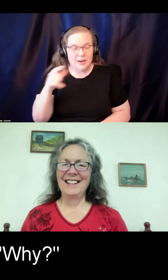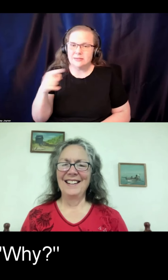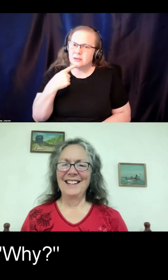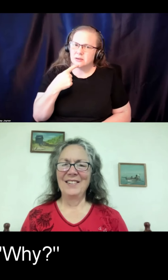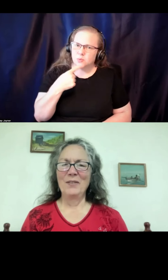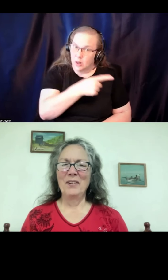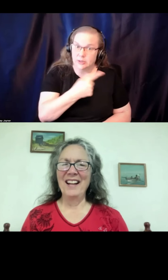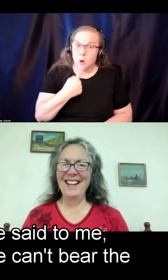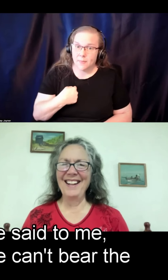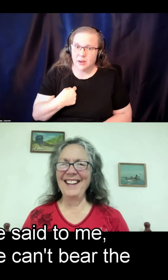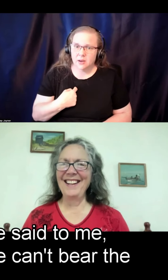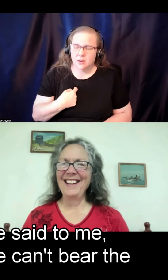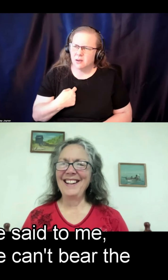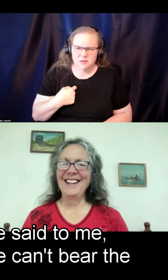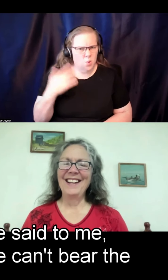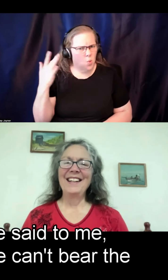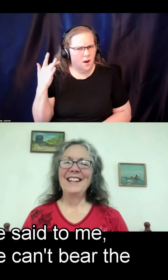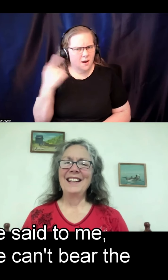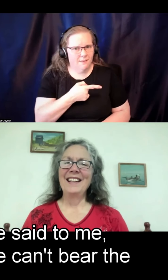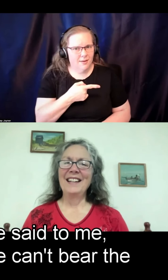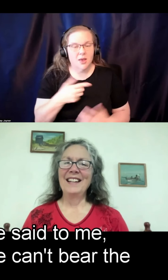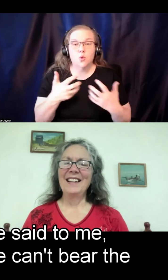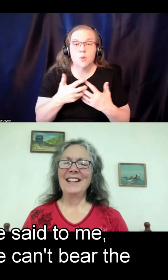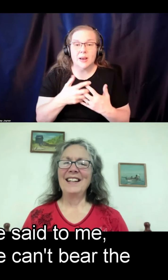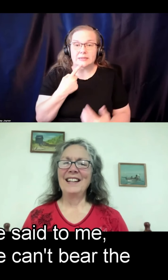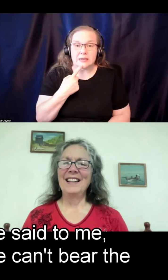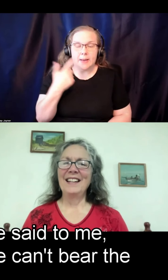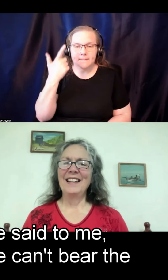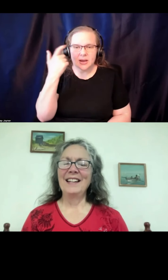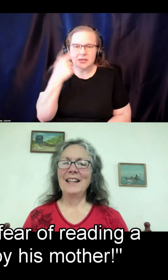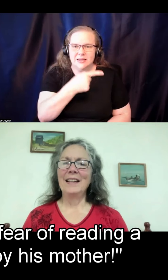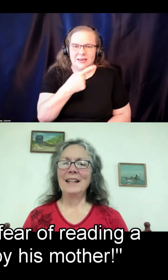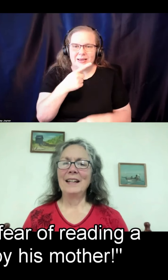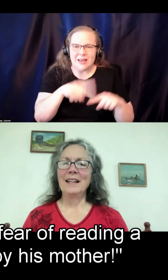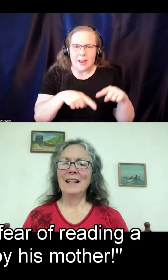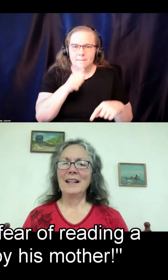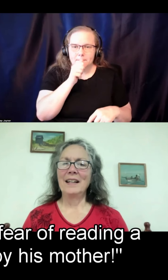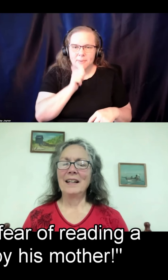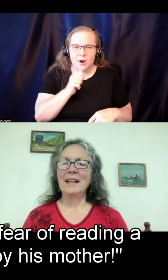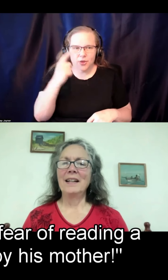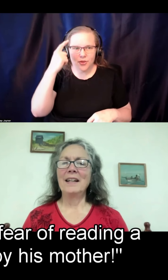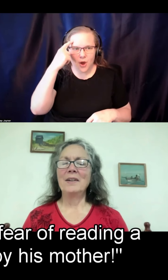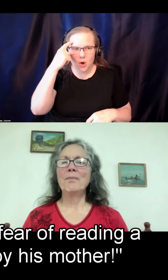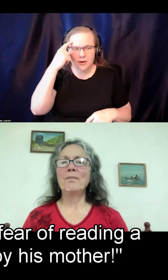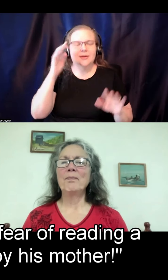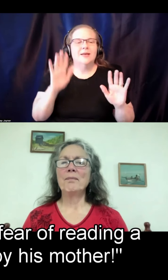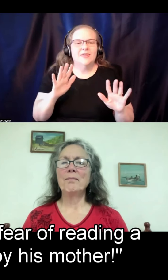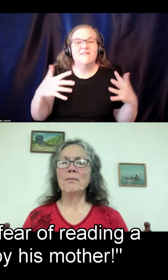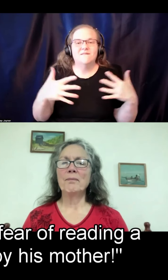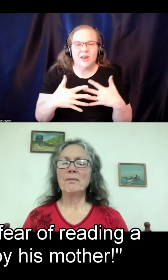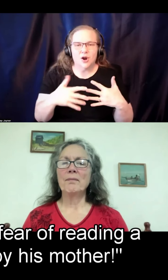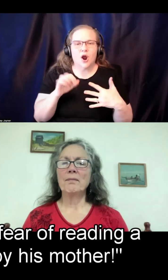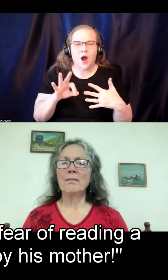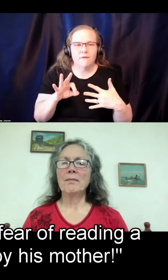said, "Why?" And the roommate said to me, "Because he said he can't bear the thought that he has the fear of reading